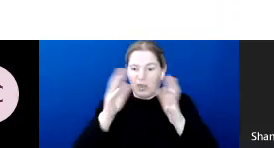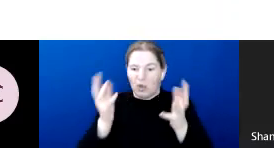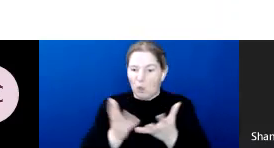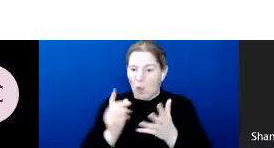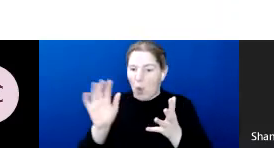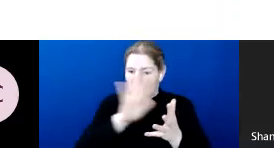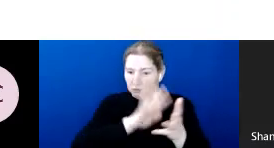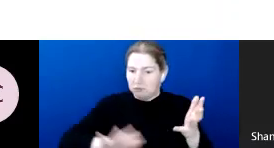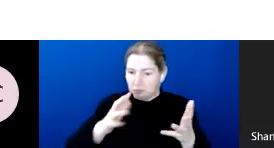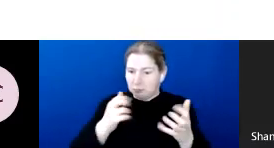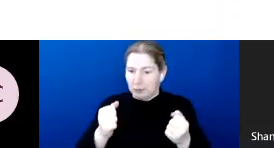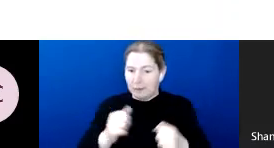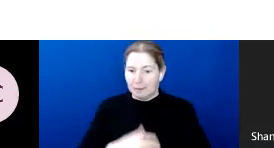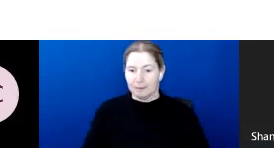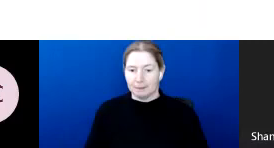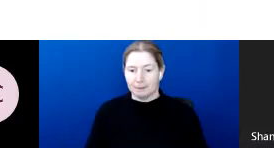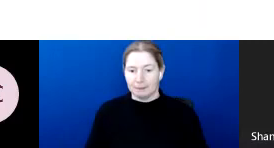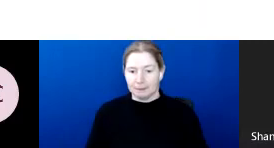here.